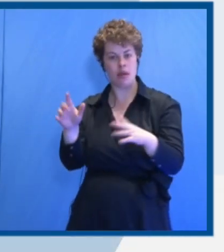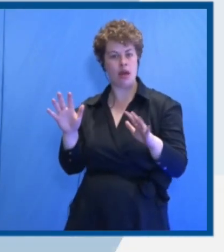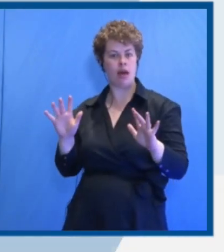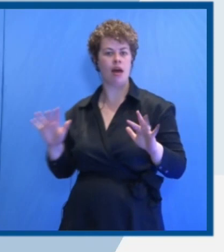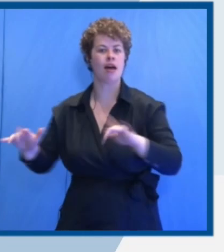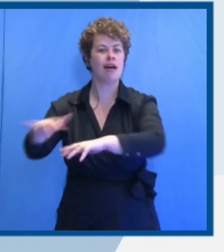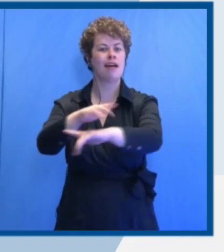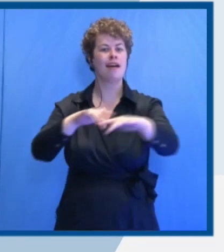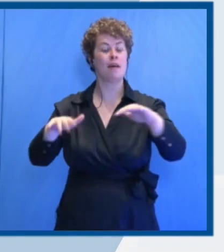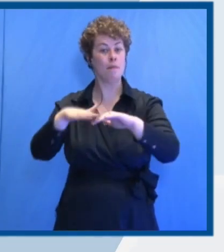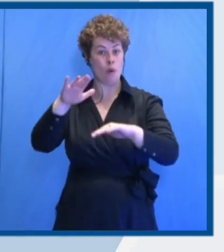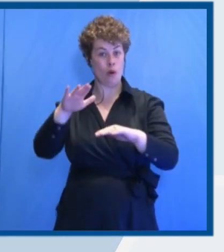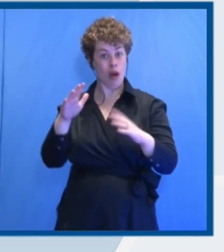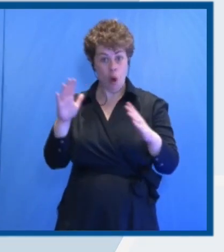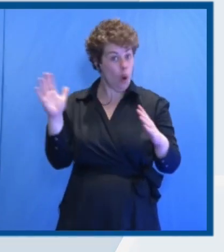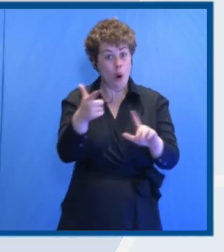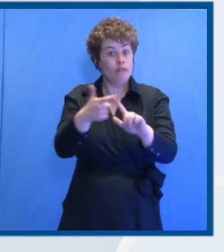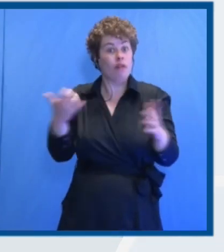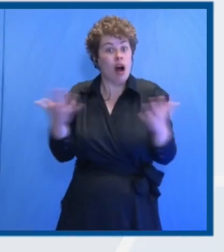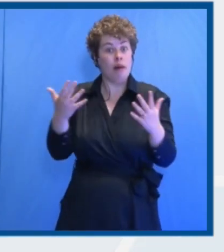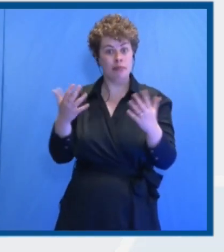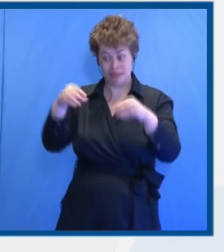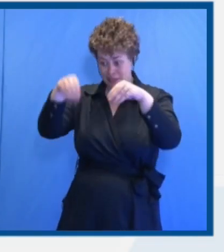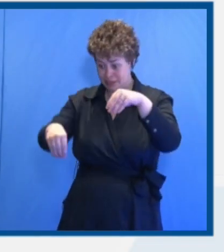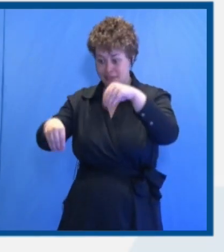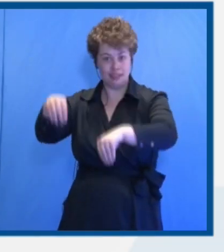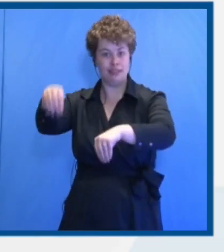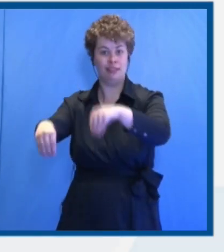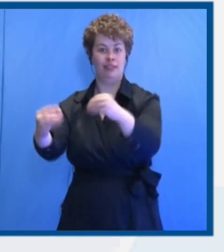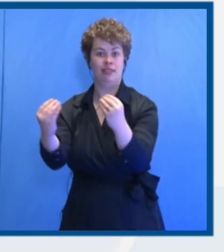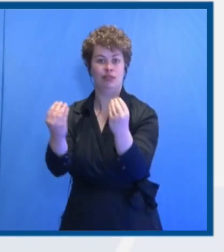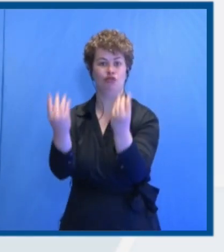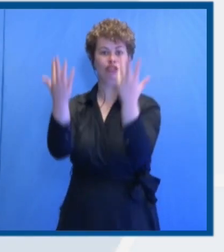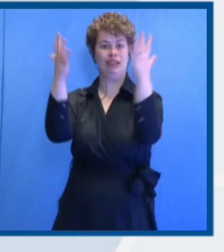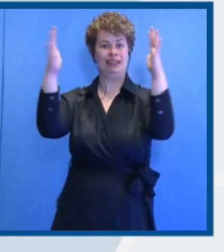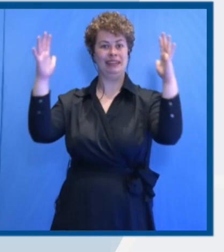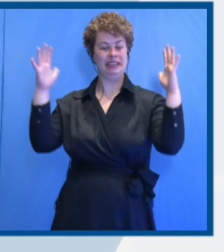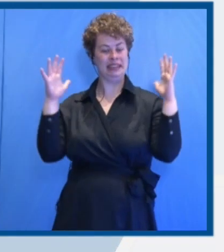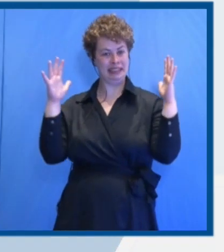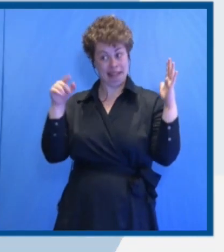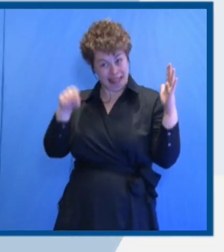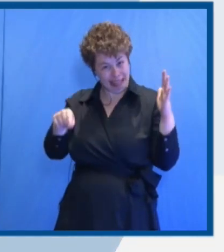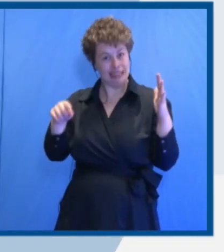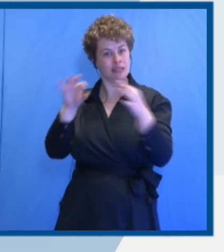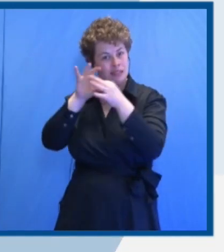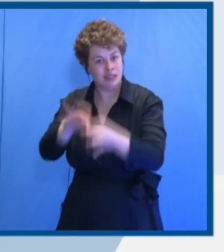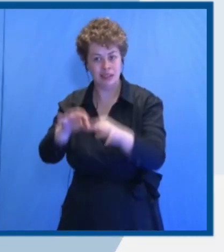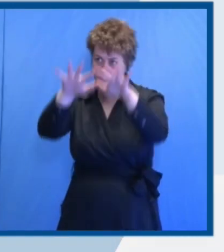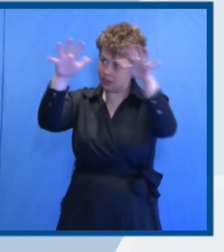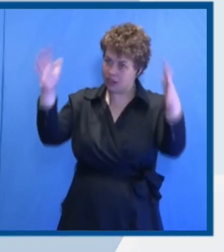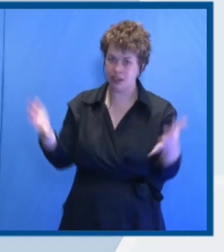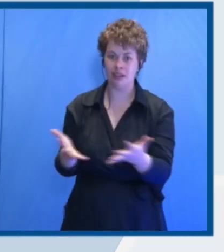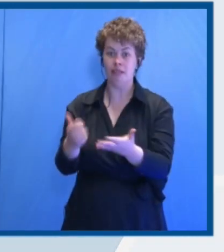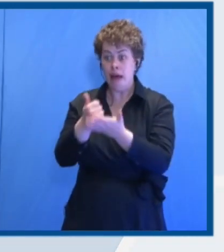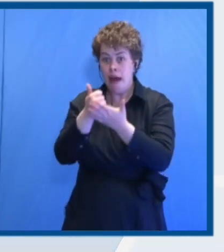nature-based solutions to create this approach that creates co-benefit from ecosystem resources that helps in